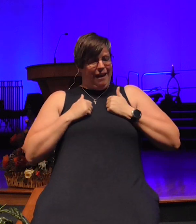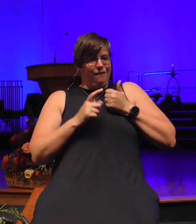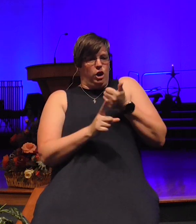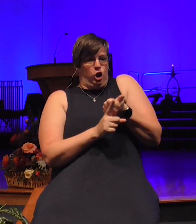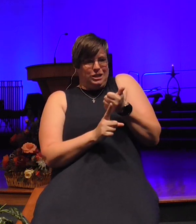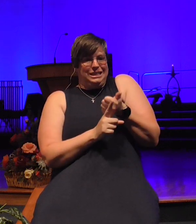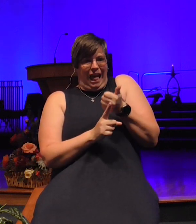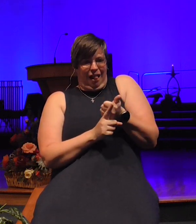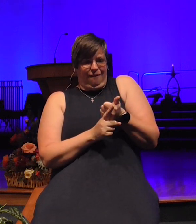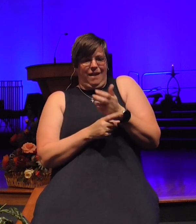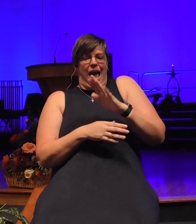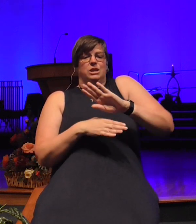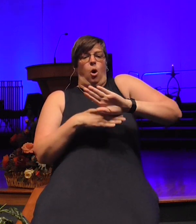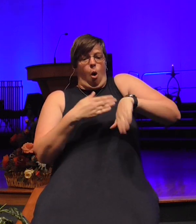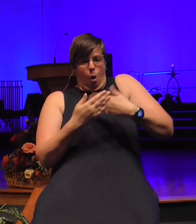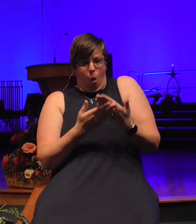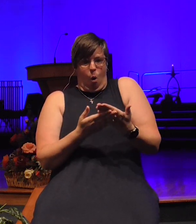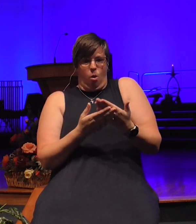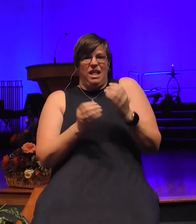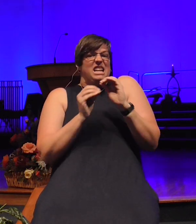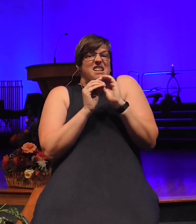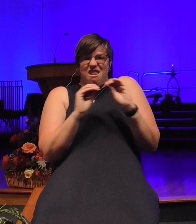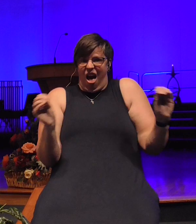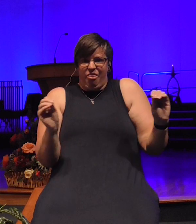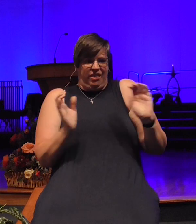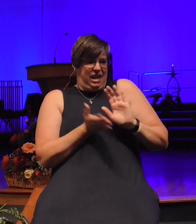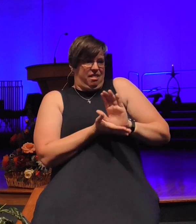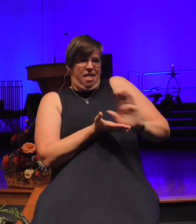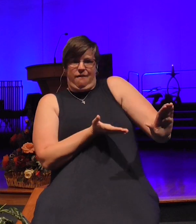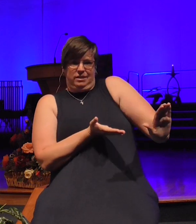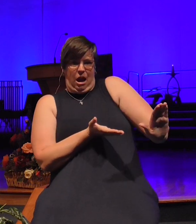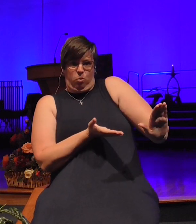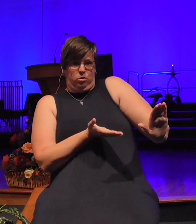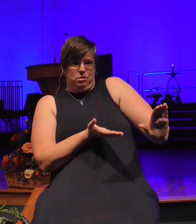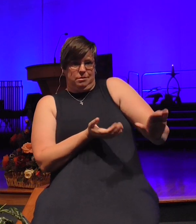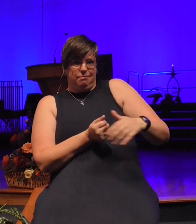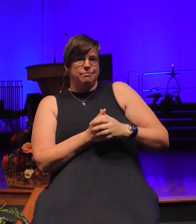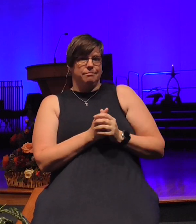your whole self, nothing left out.